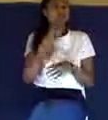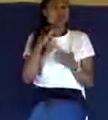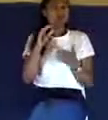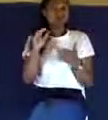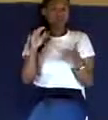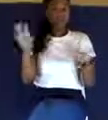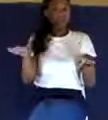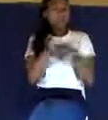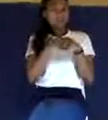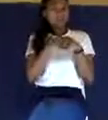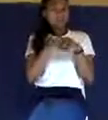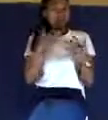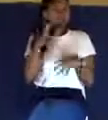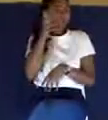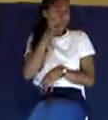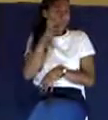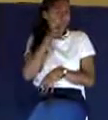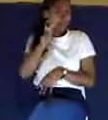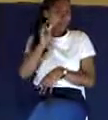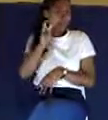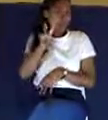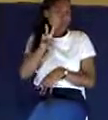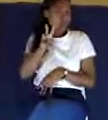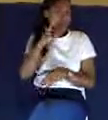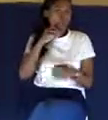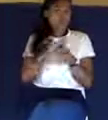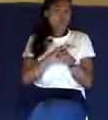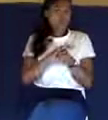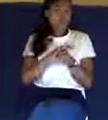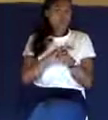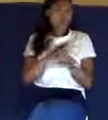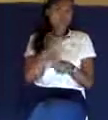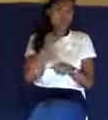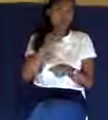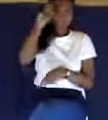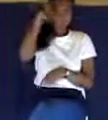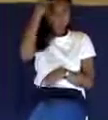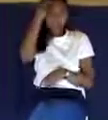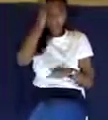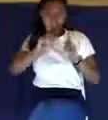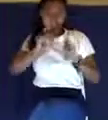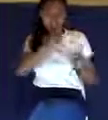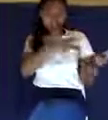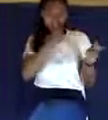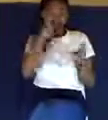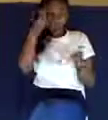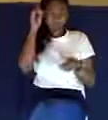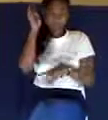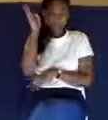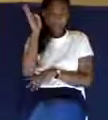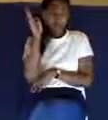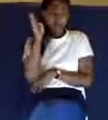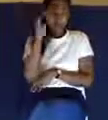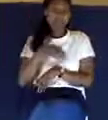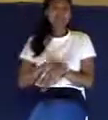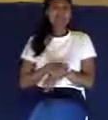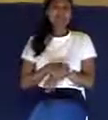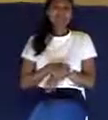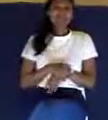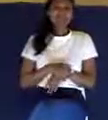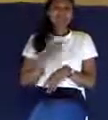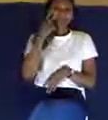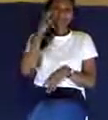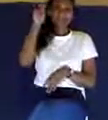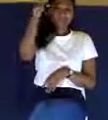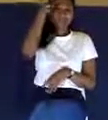wedding vows. You've probably heard this. They've also been hijacked by politicians and used in their speeches. You love how politicians